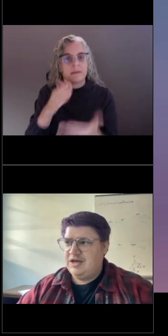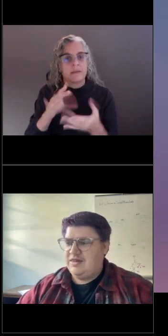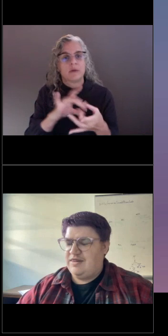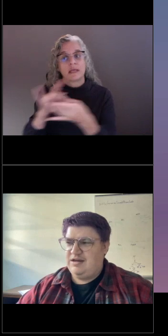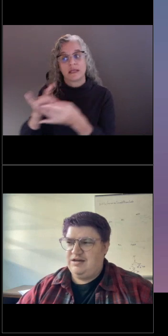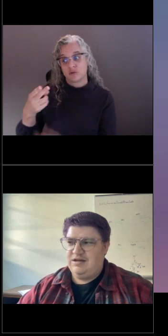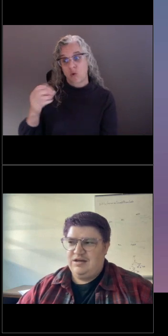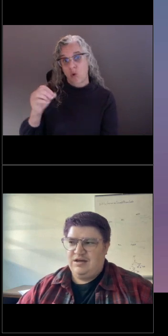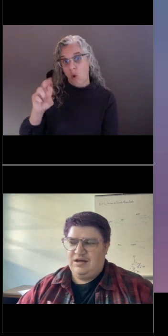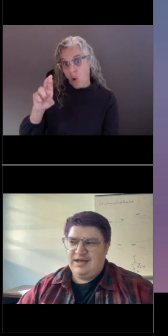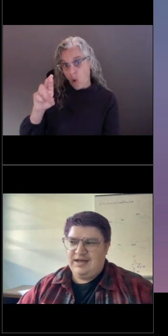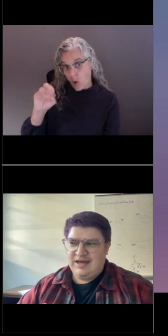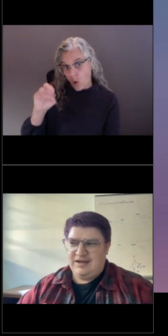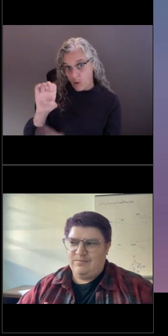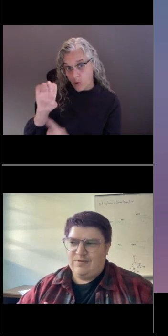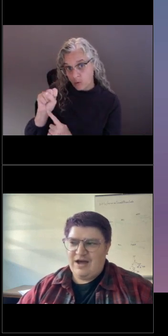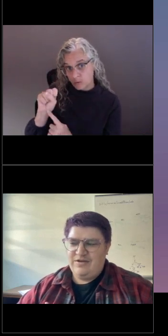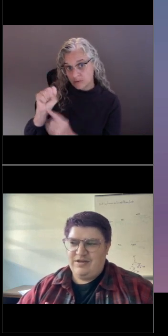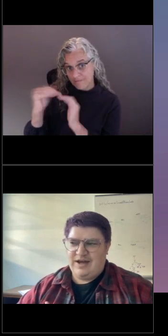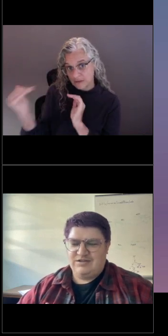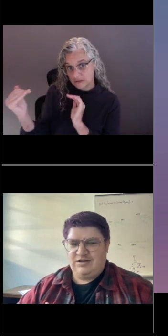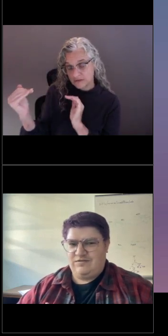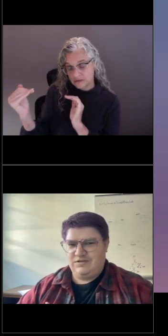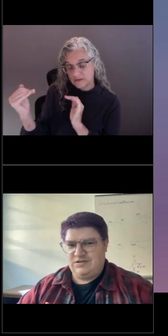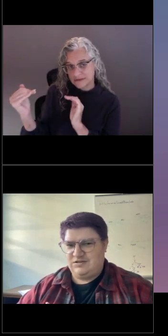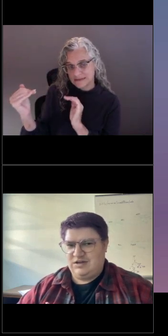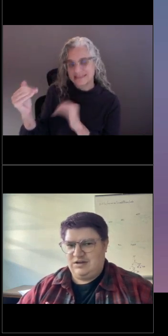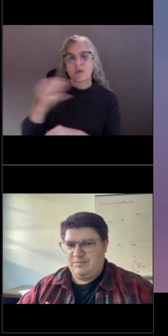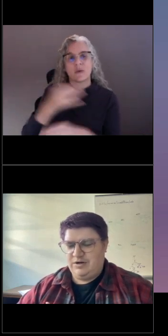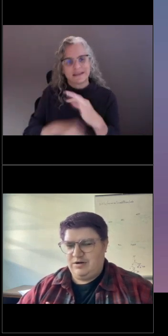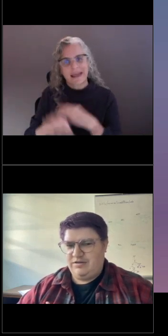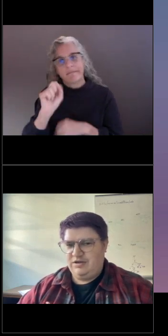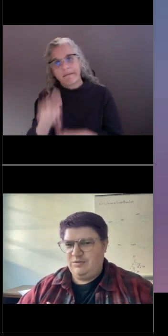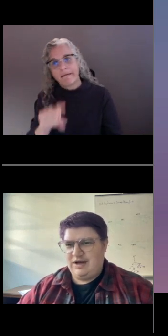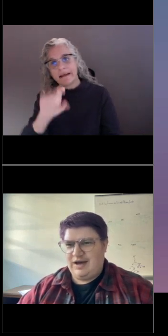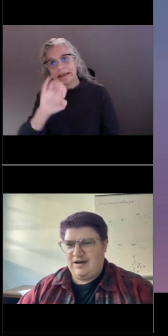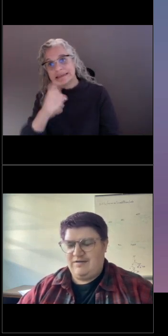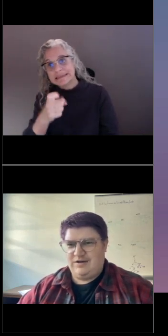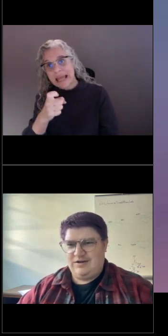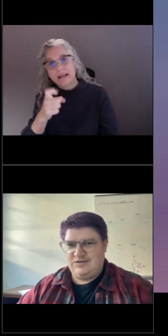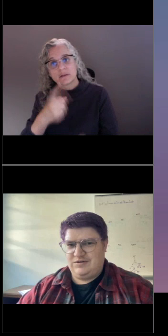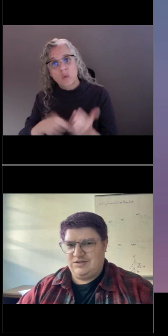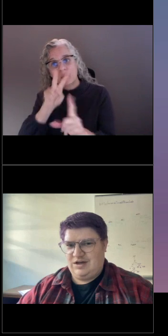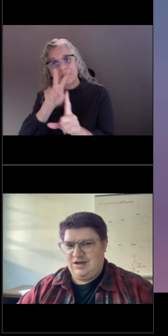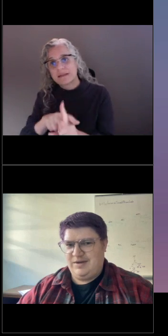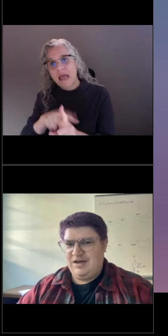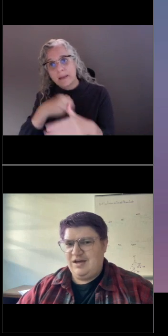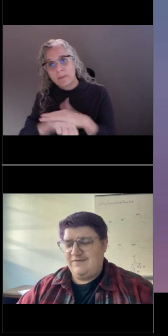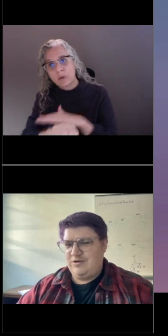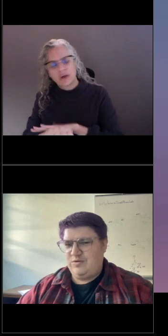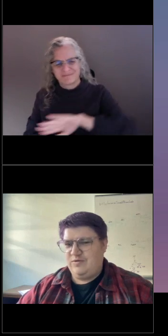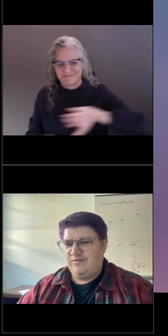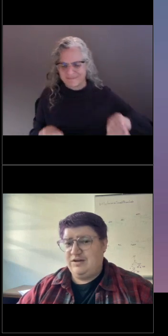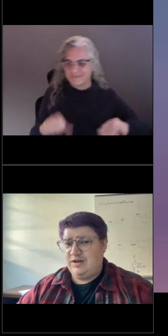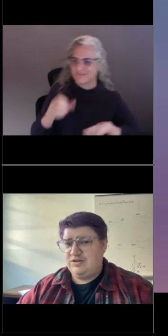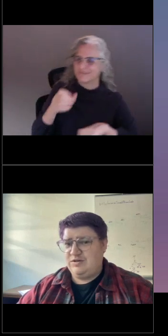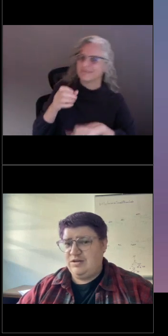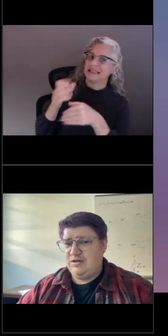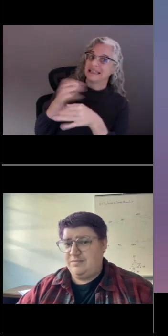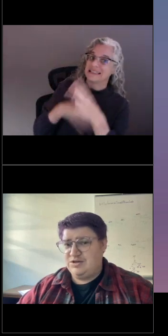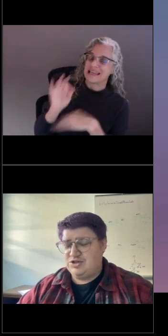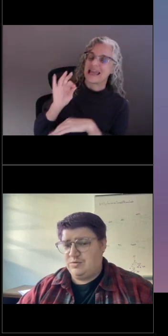levels, then again, rather than asking for sex assigned at birth, you would have an easier time if you find a